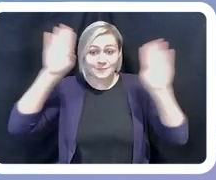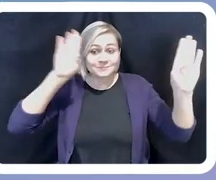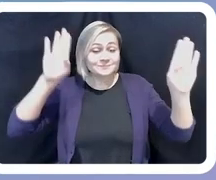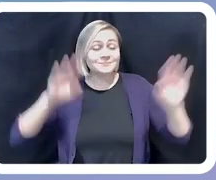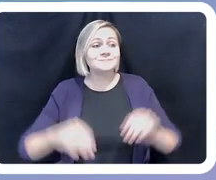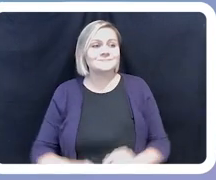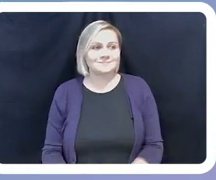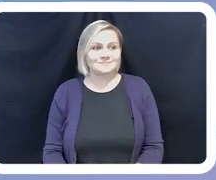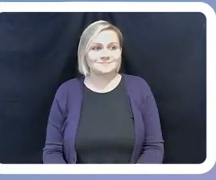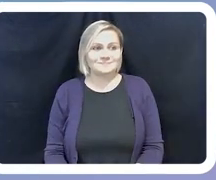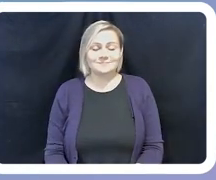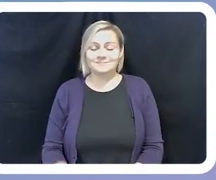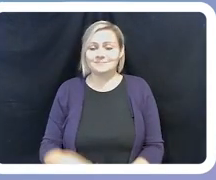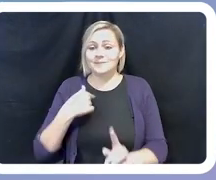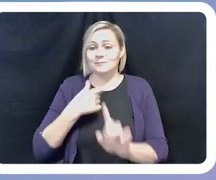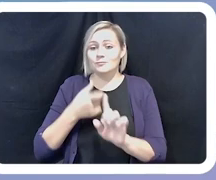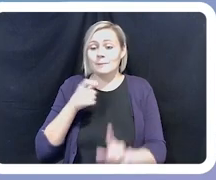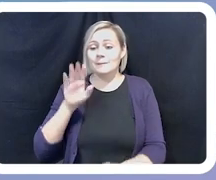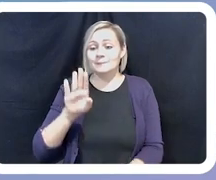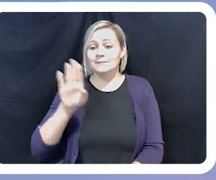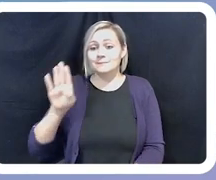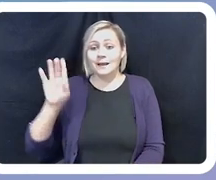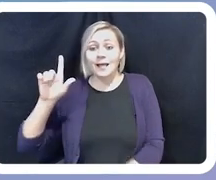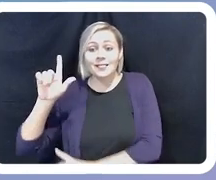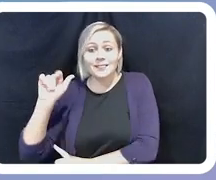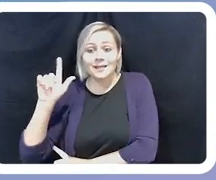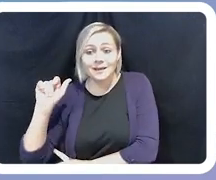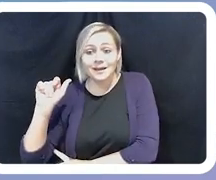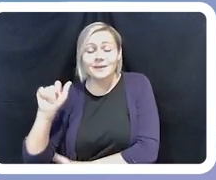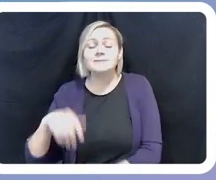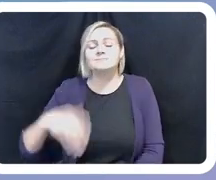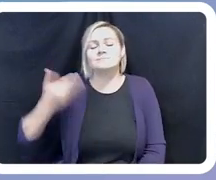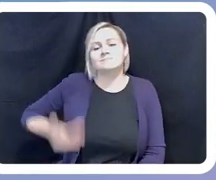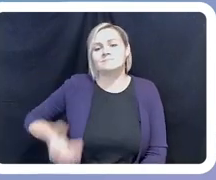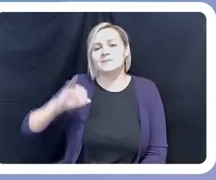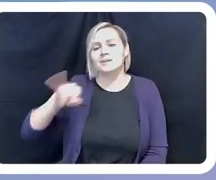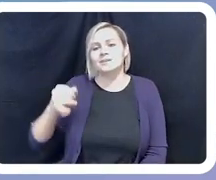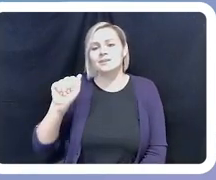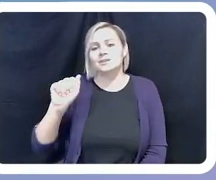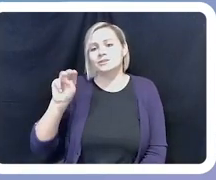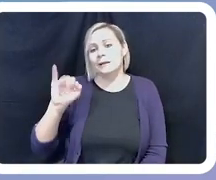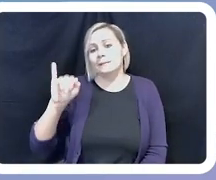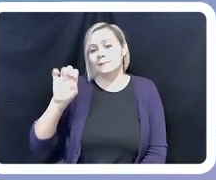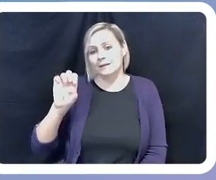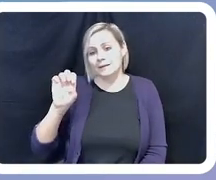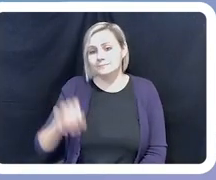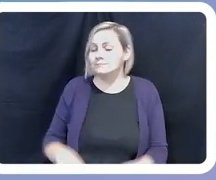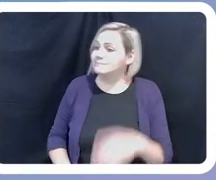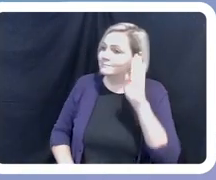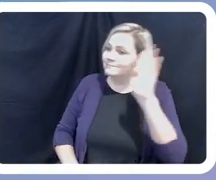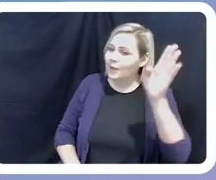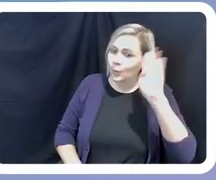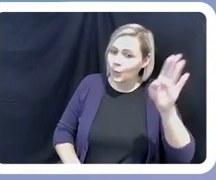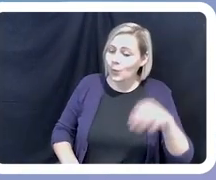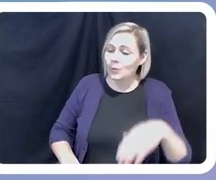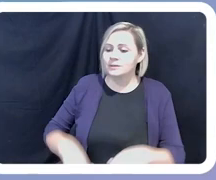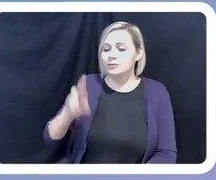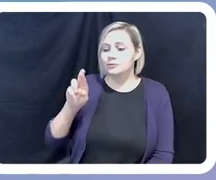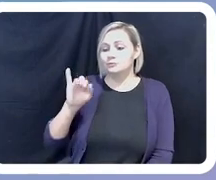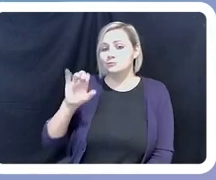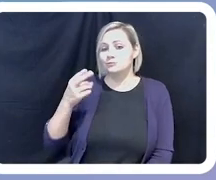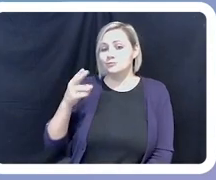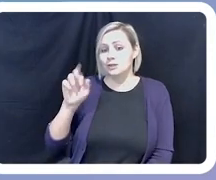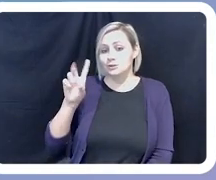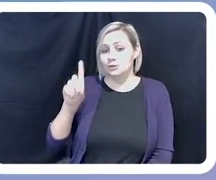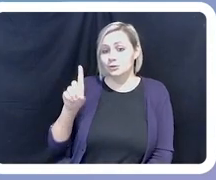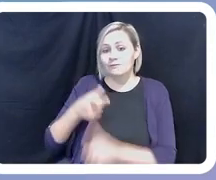Hi, everyone. Coming from Best Buddies LA, Jamie Brewer. Aloha, everyone. Rich and Akai